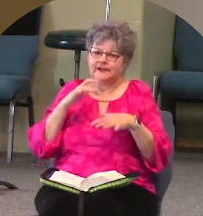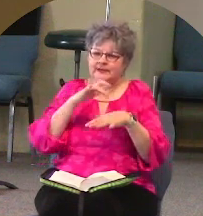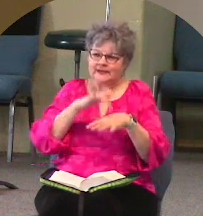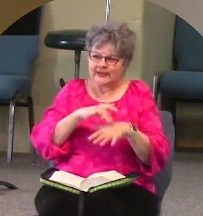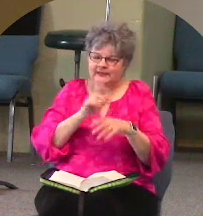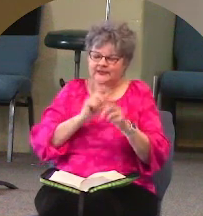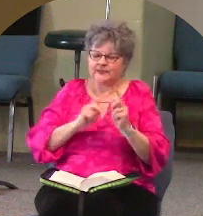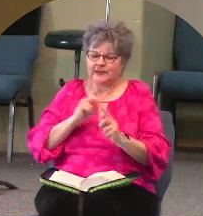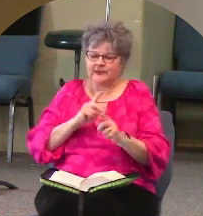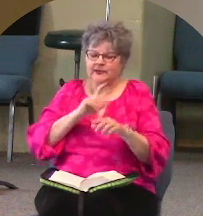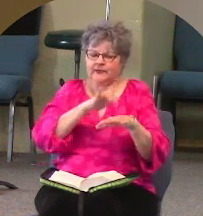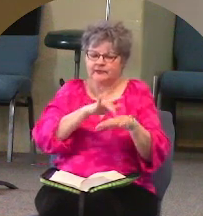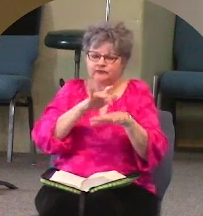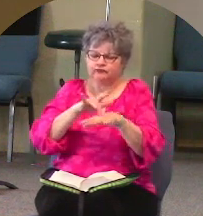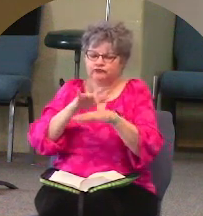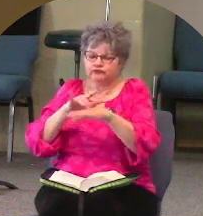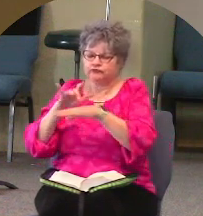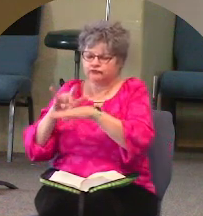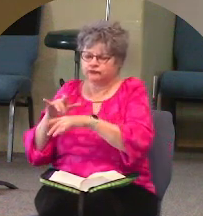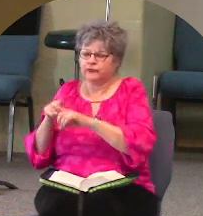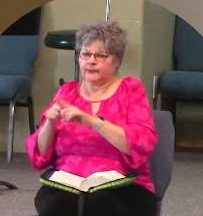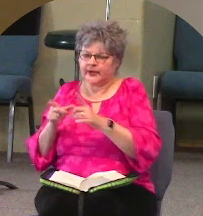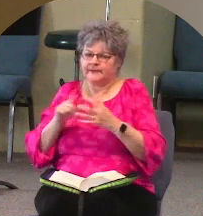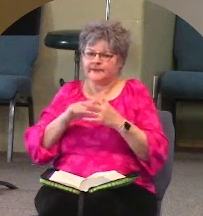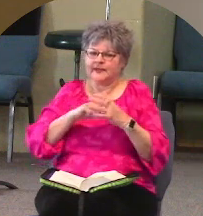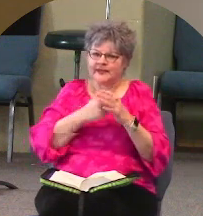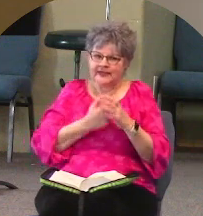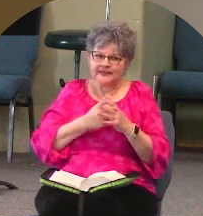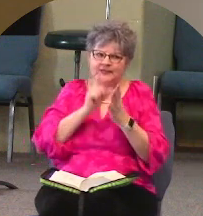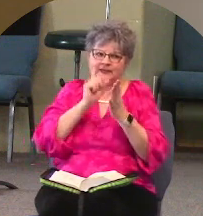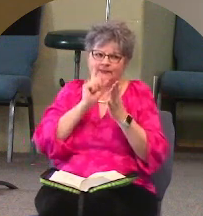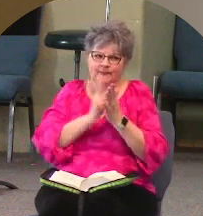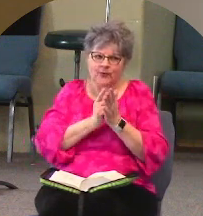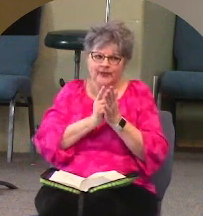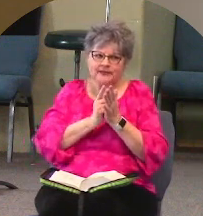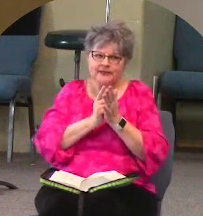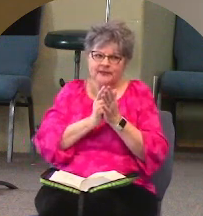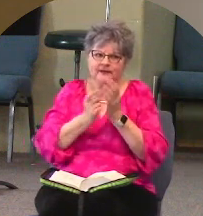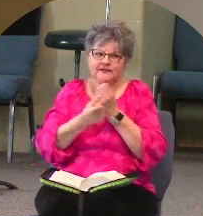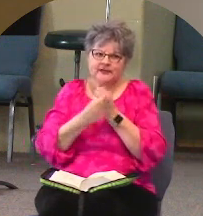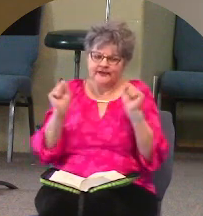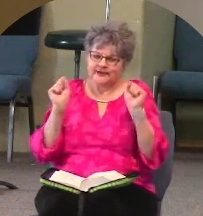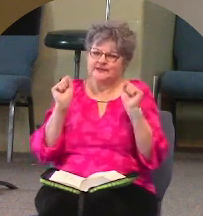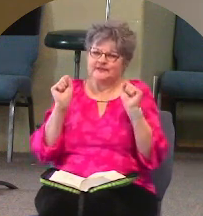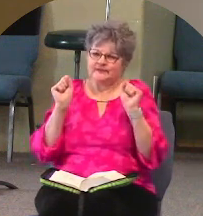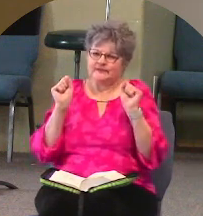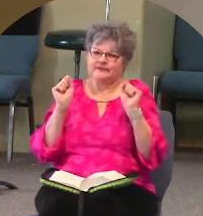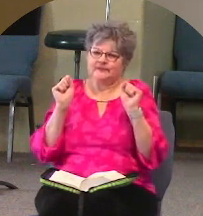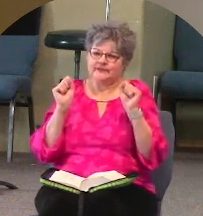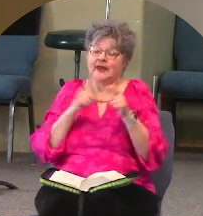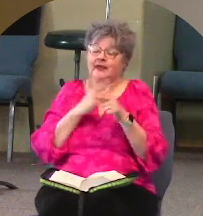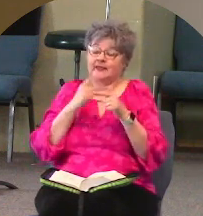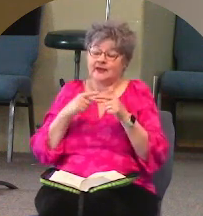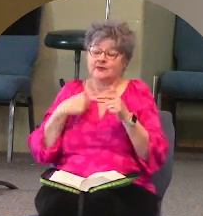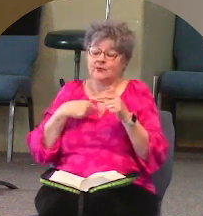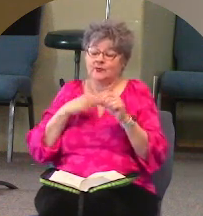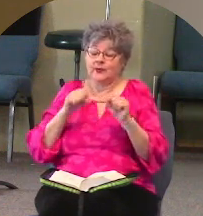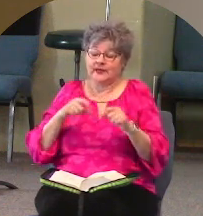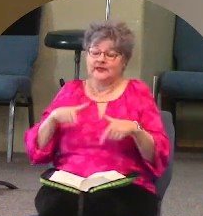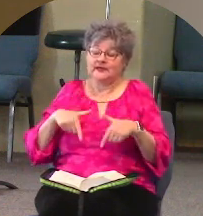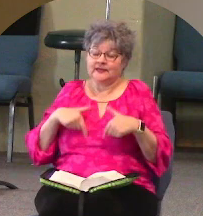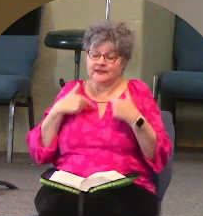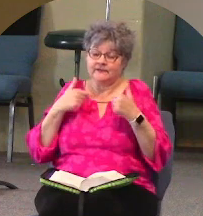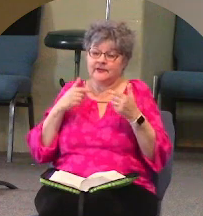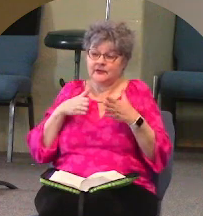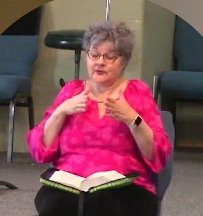that we're in contact with, but it begins at the very moment of salvation. And then we get to live the life that